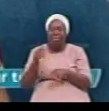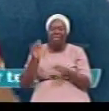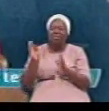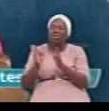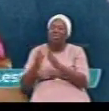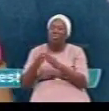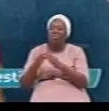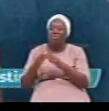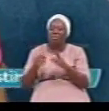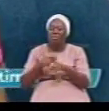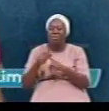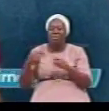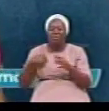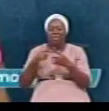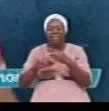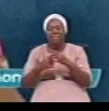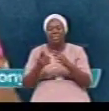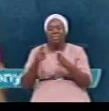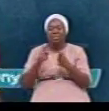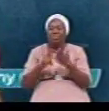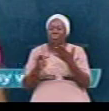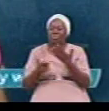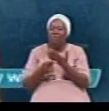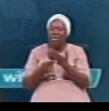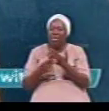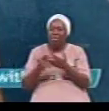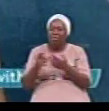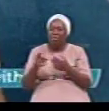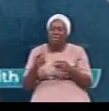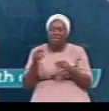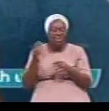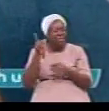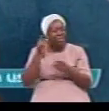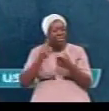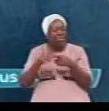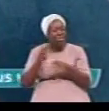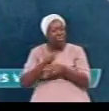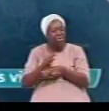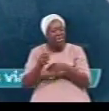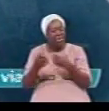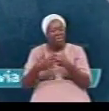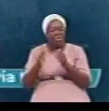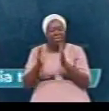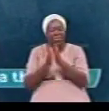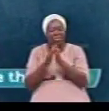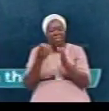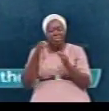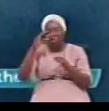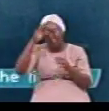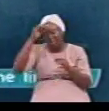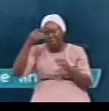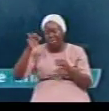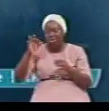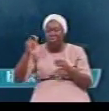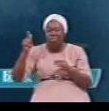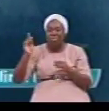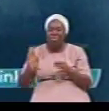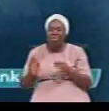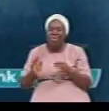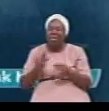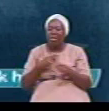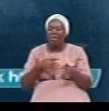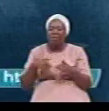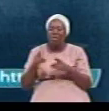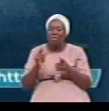we started the program, of course, we listened to the message, and after the prayer of the man of God, and during